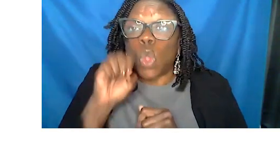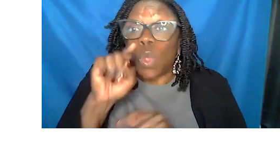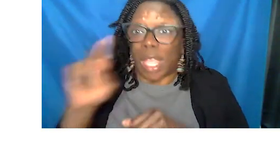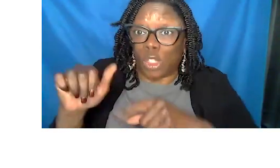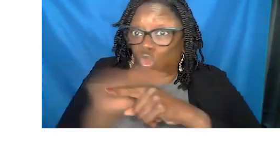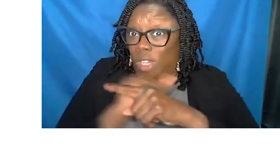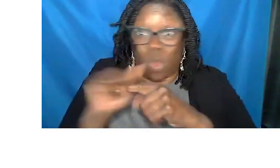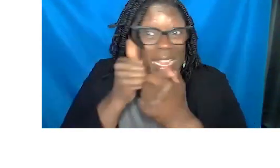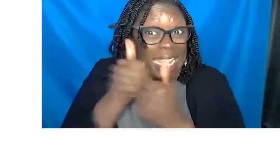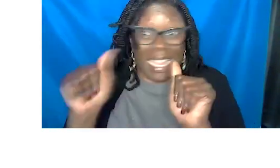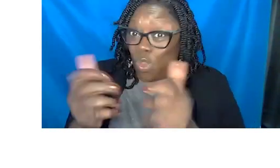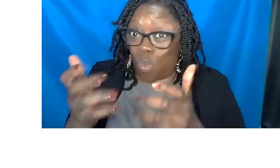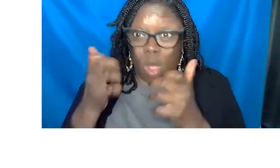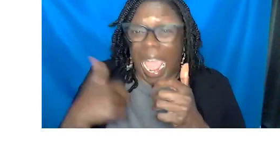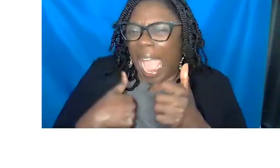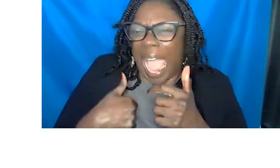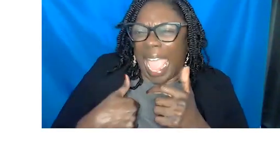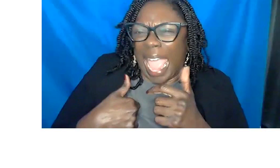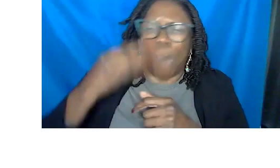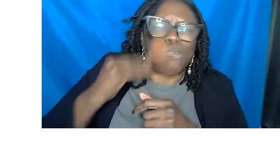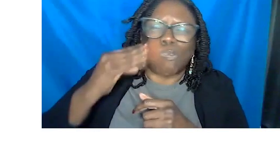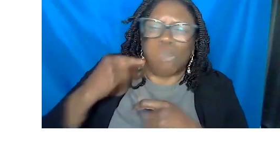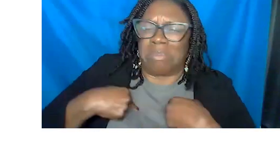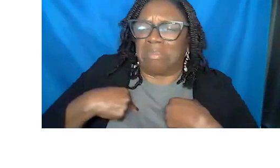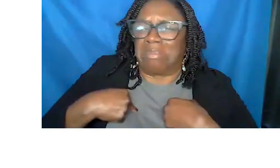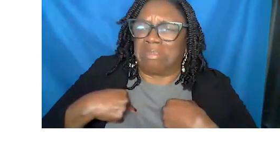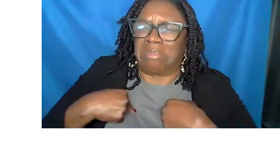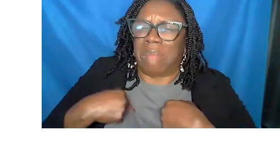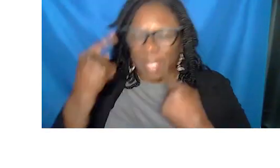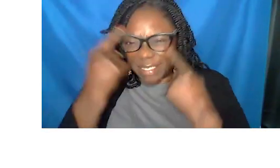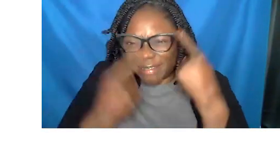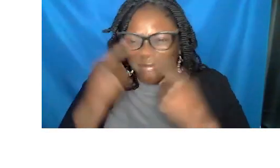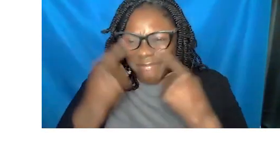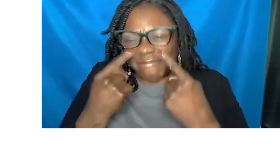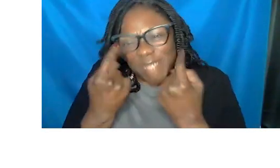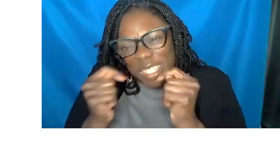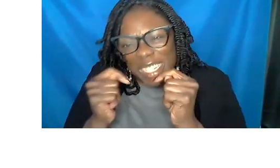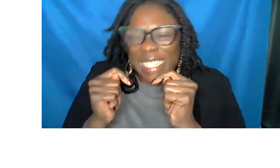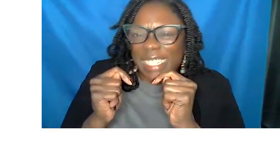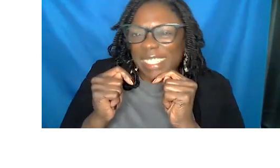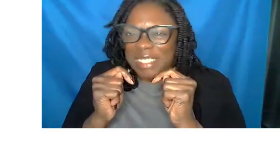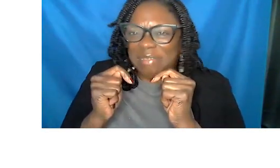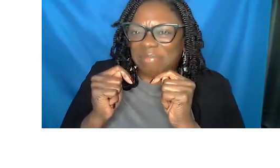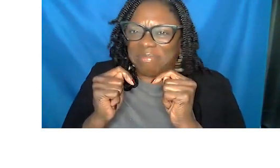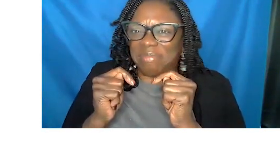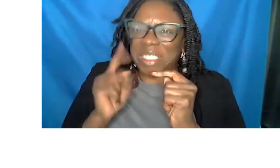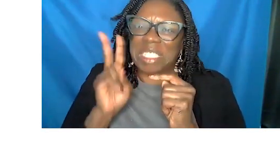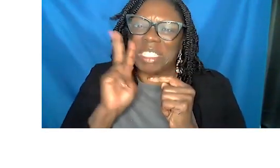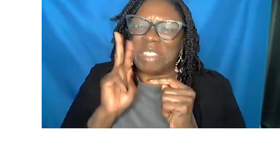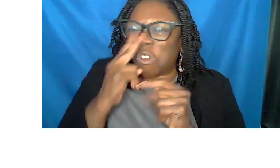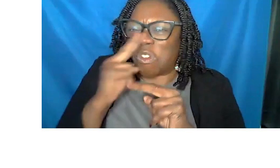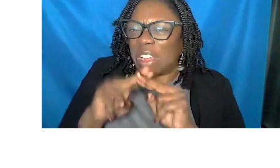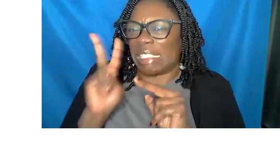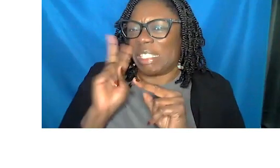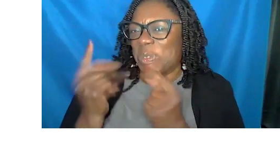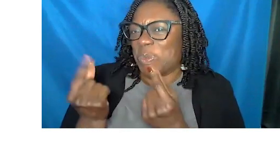it on whatever you want. Like I haven't done it yet, but I was thinking about playing with it with our contract just for fun, like throw our contract